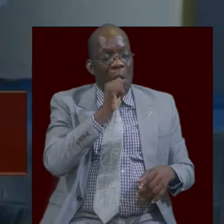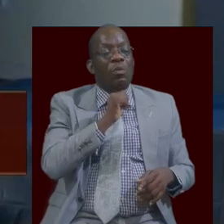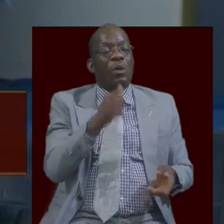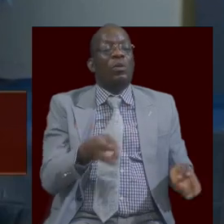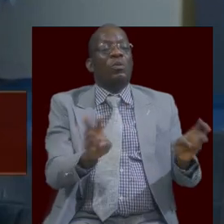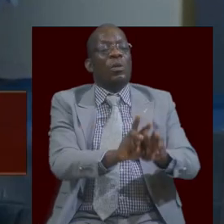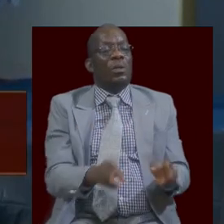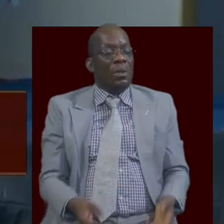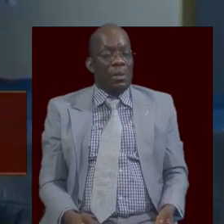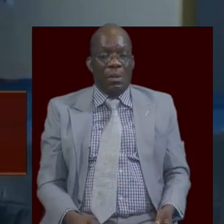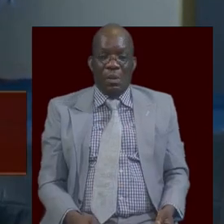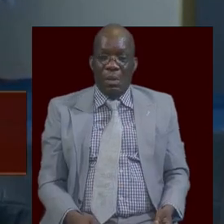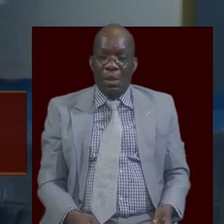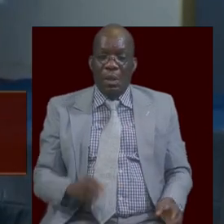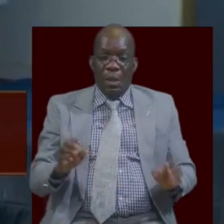Did you cheat?